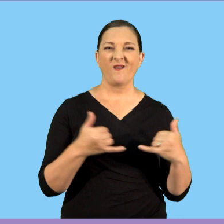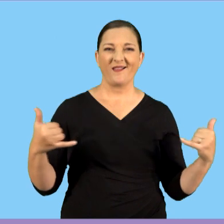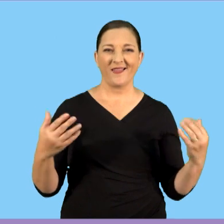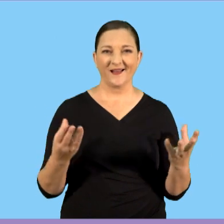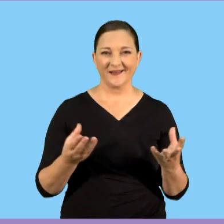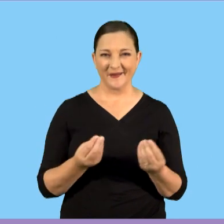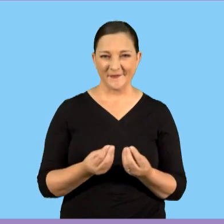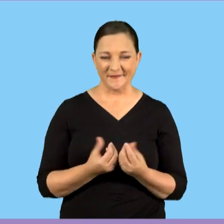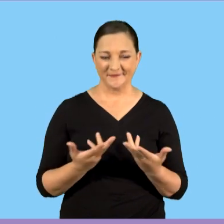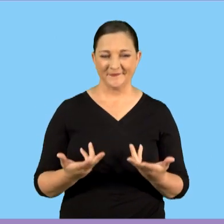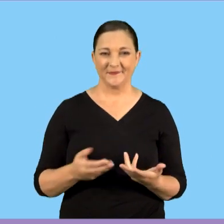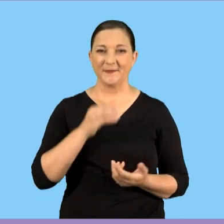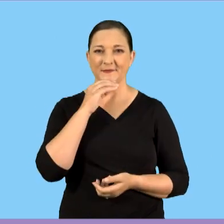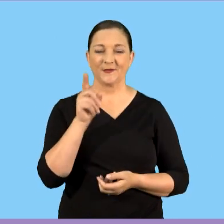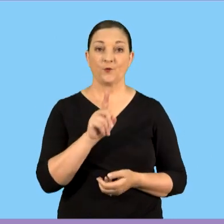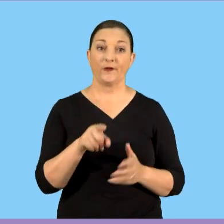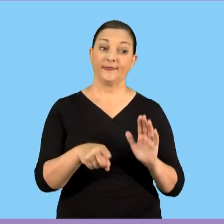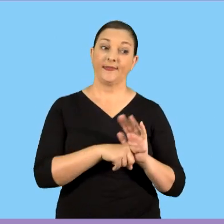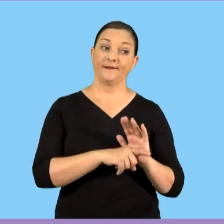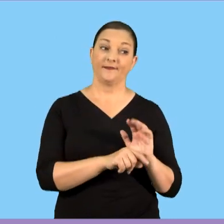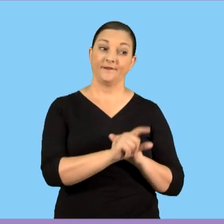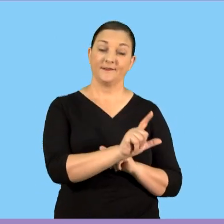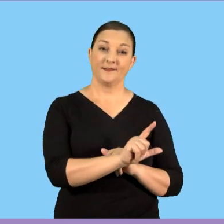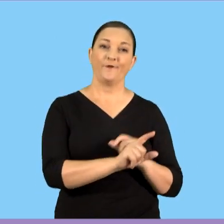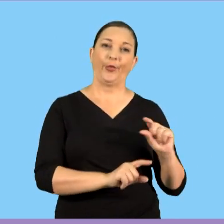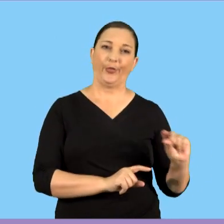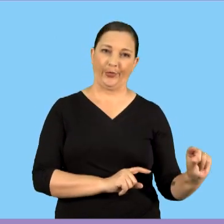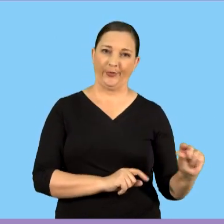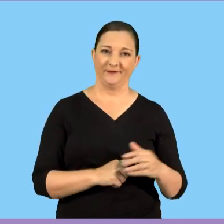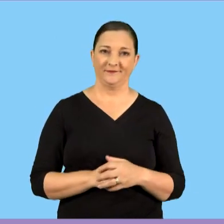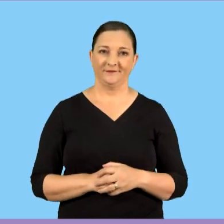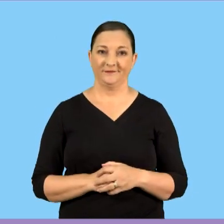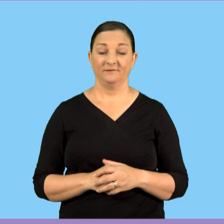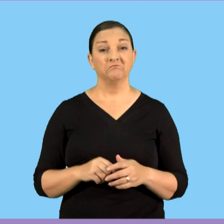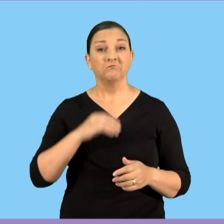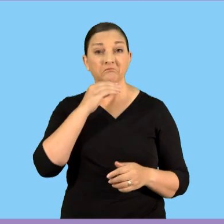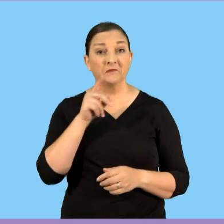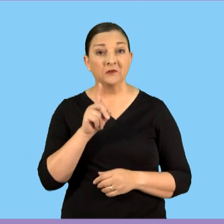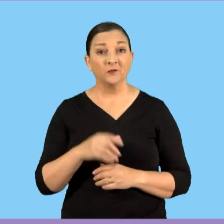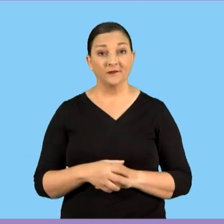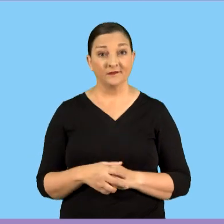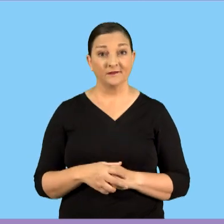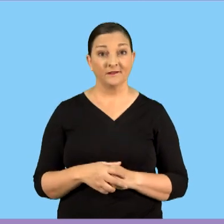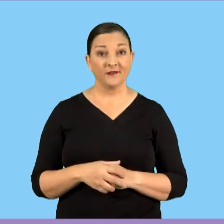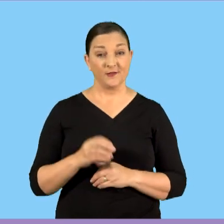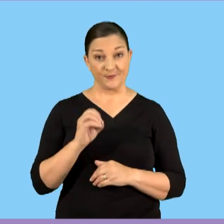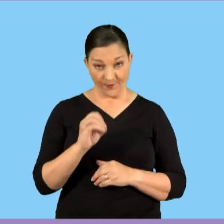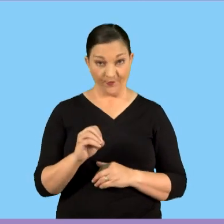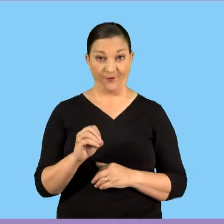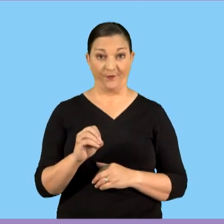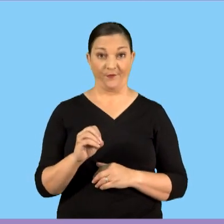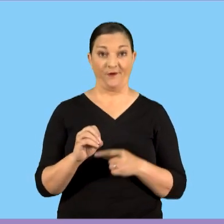left side of the number line, it means that the negative 7 is smaller, which actually means